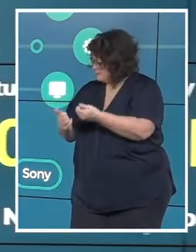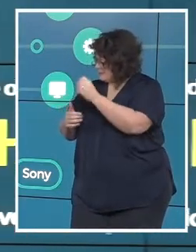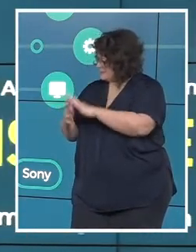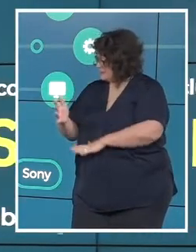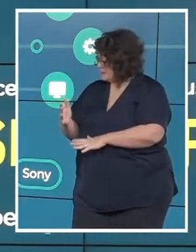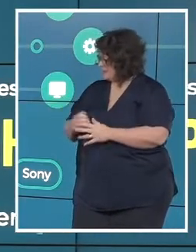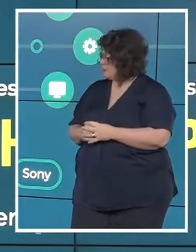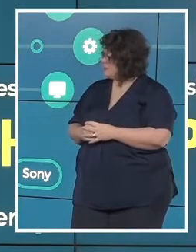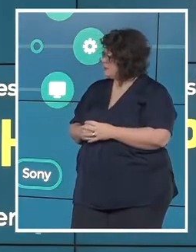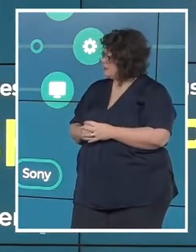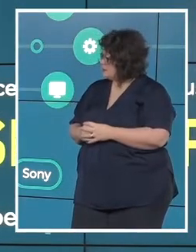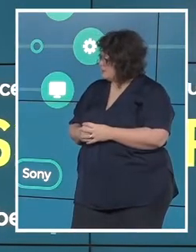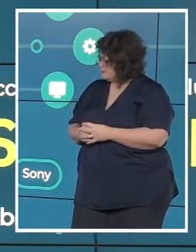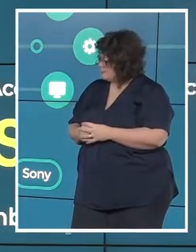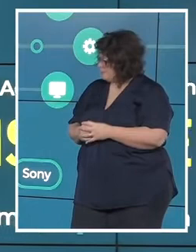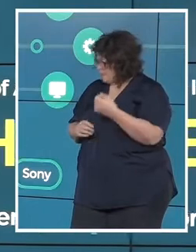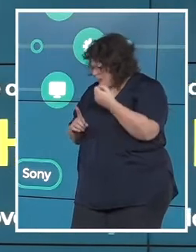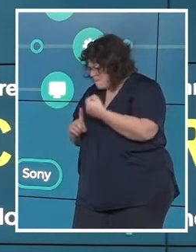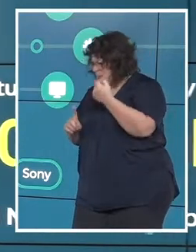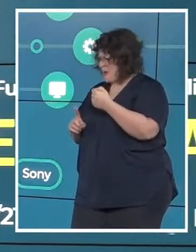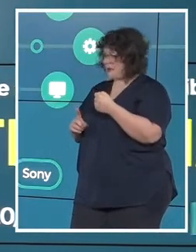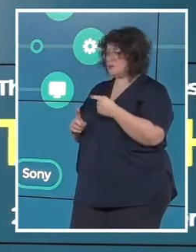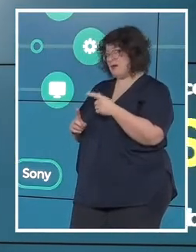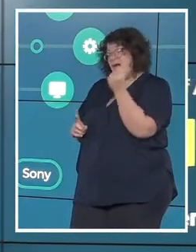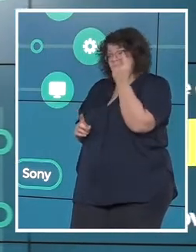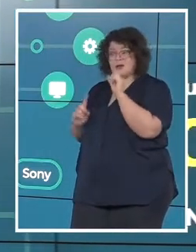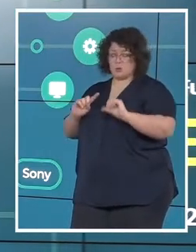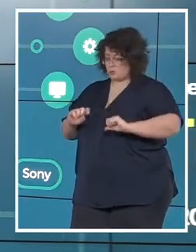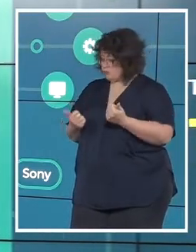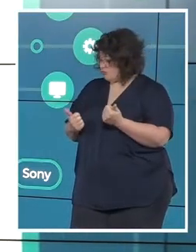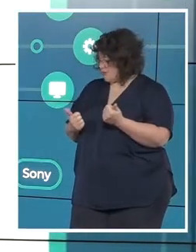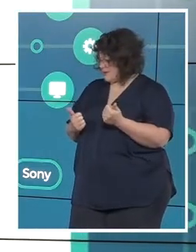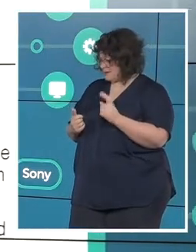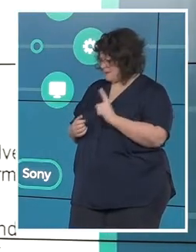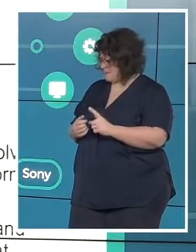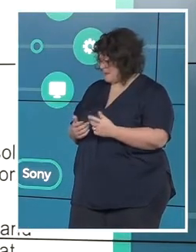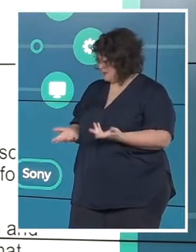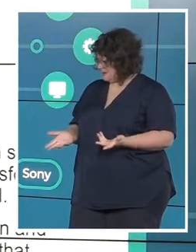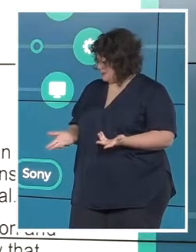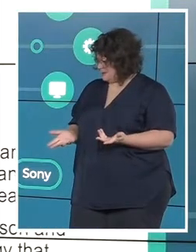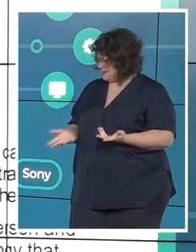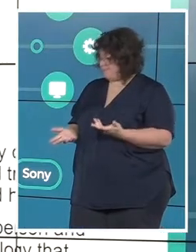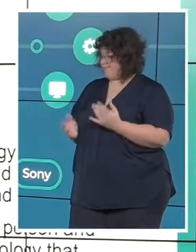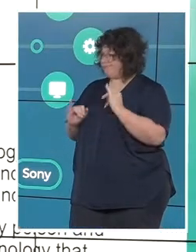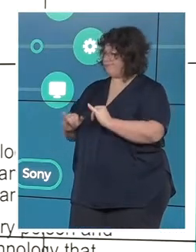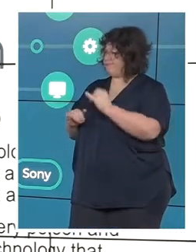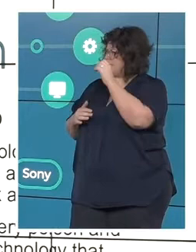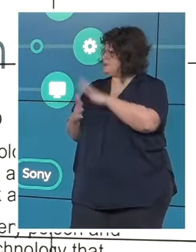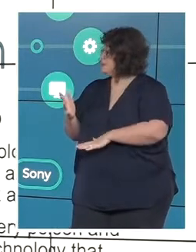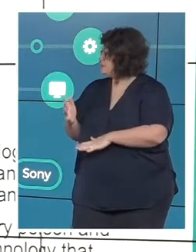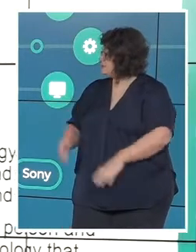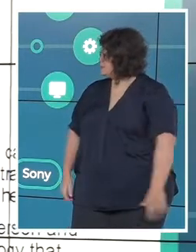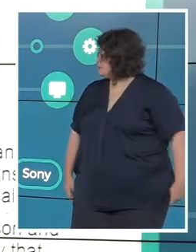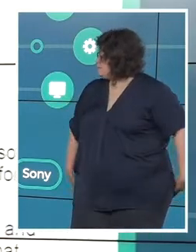idea, but it was a really bad experience. And that is not just, that's within a